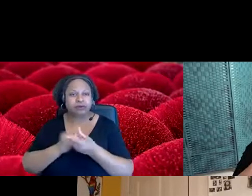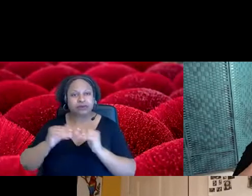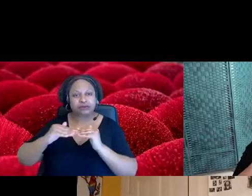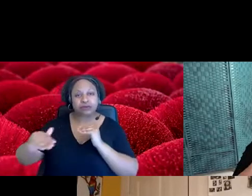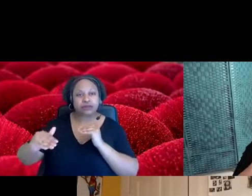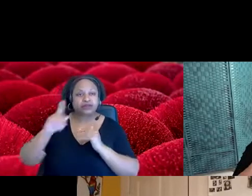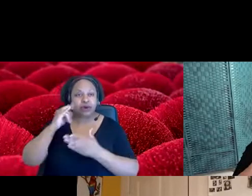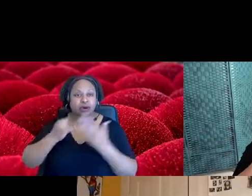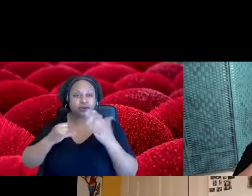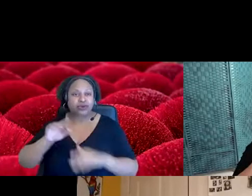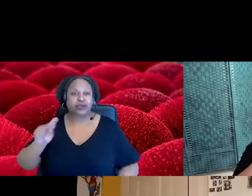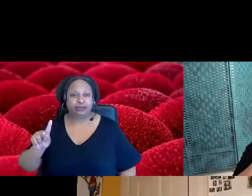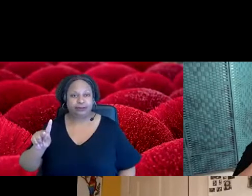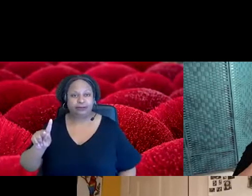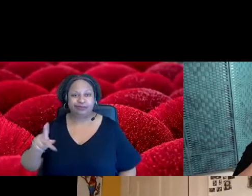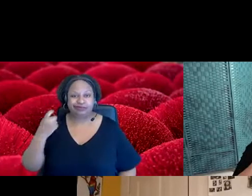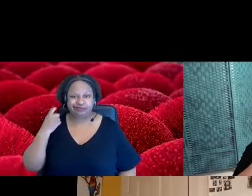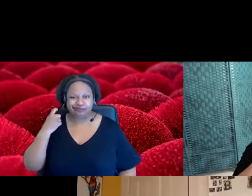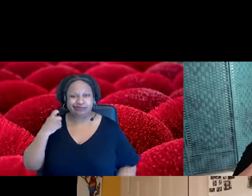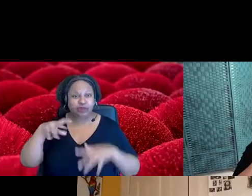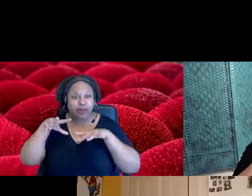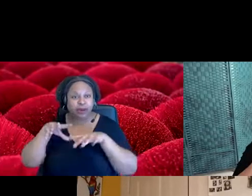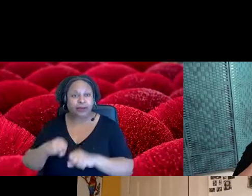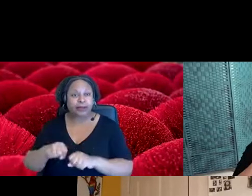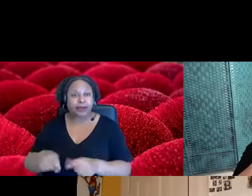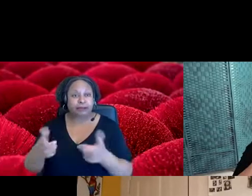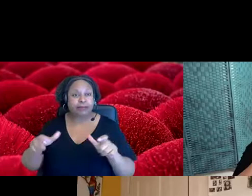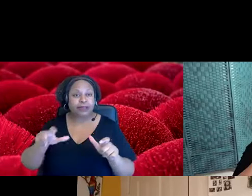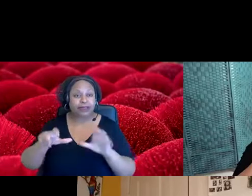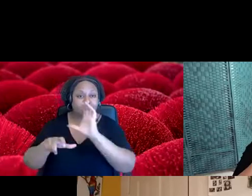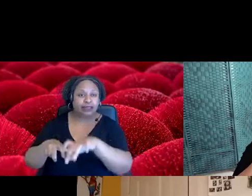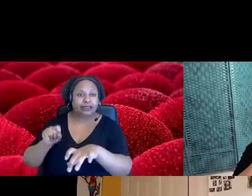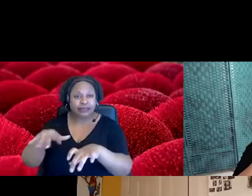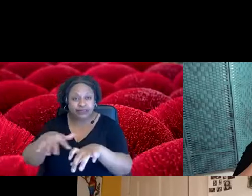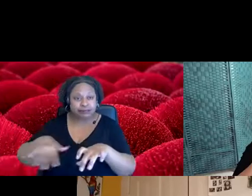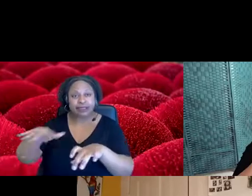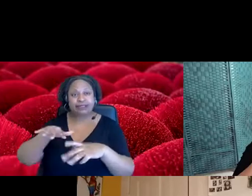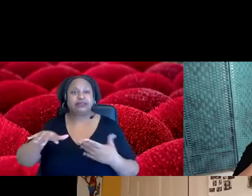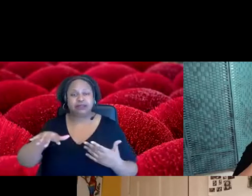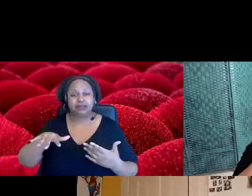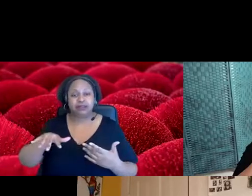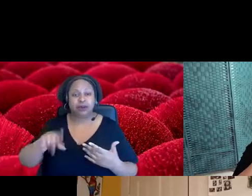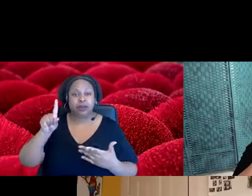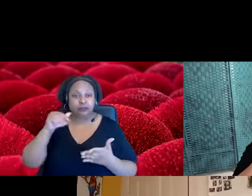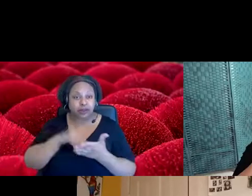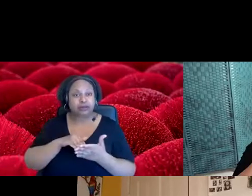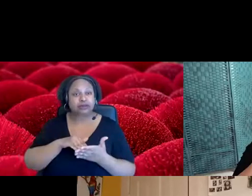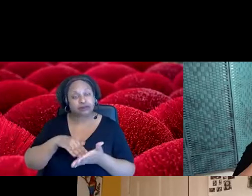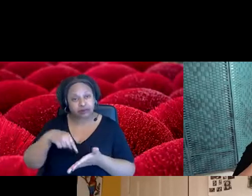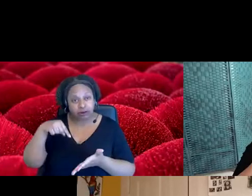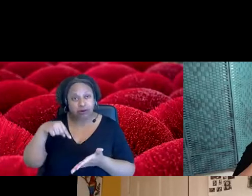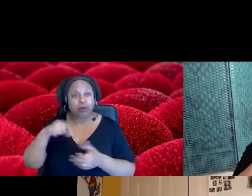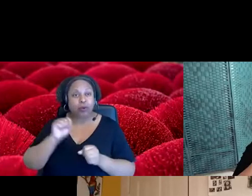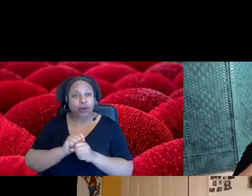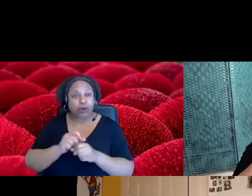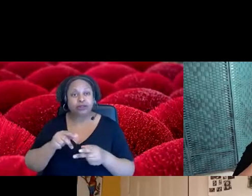there, they just acquired a huge space. It's got 1,000 affordable workspaces for